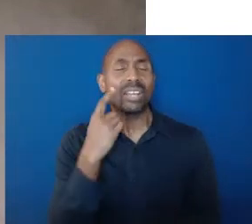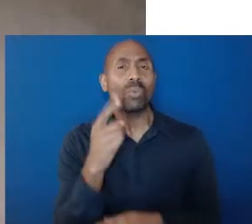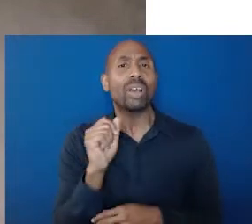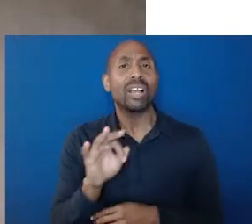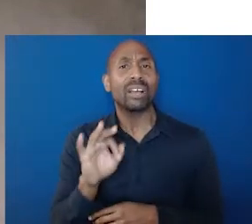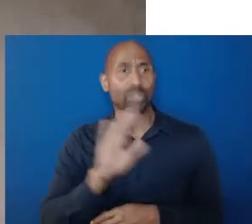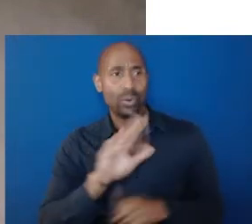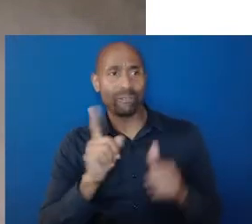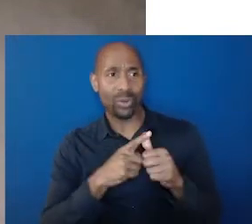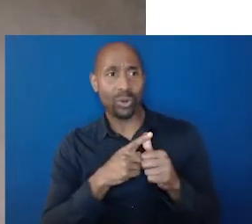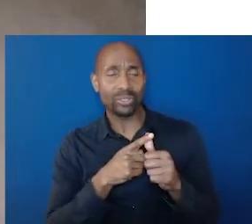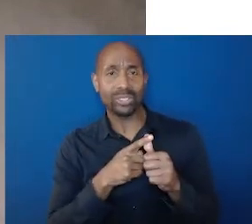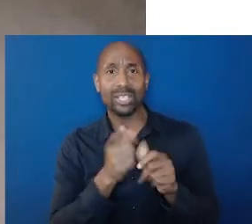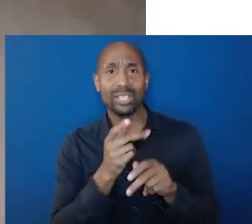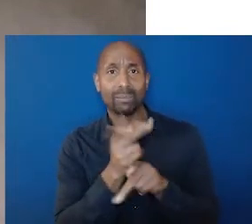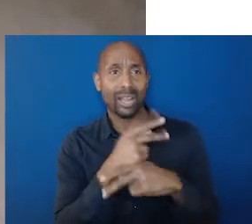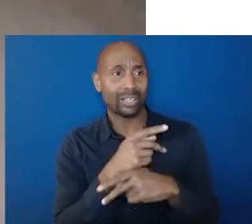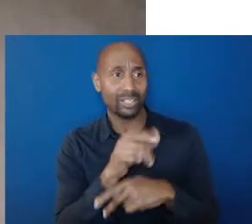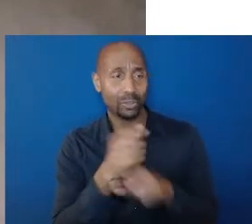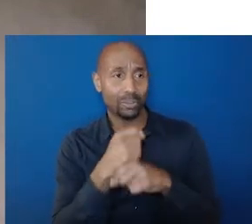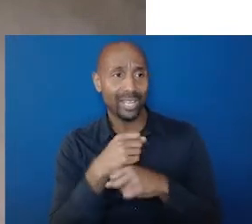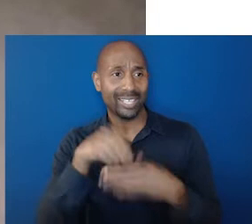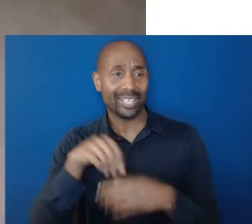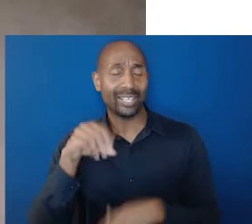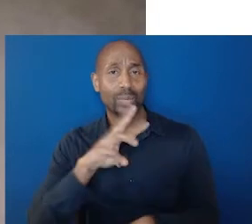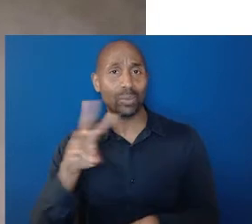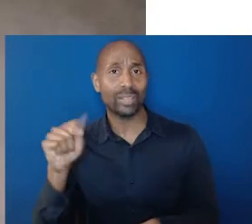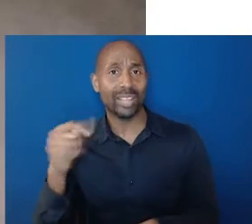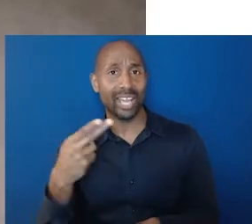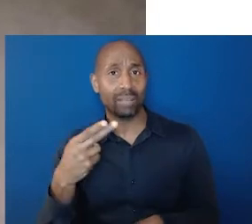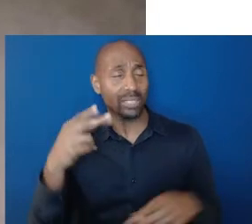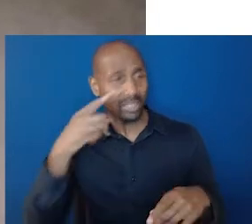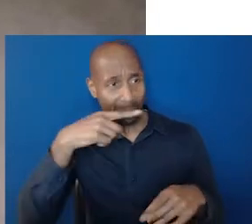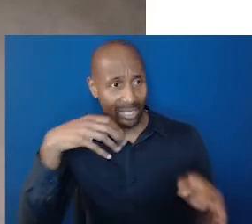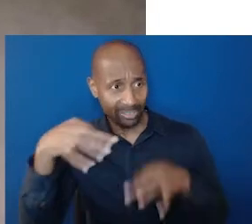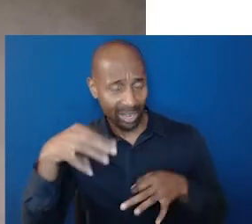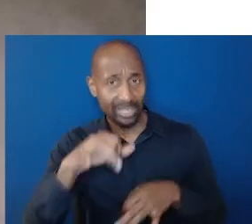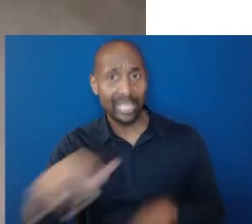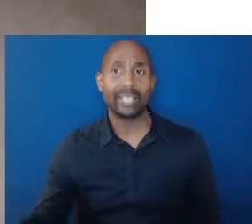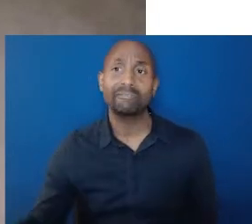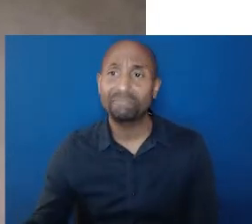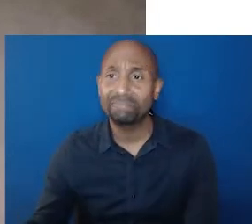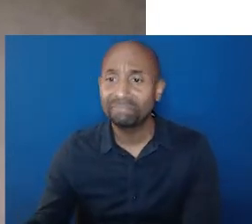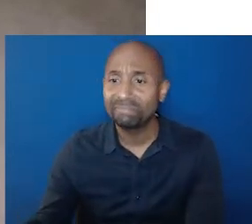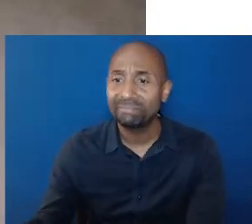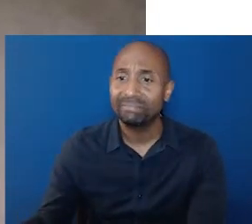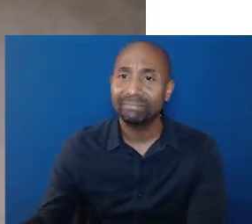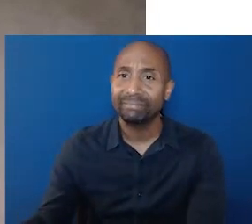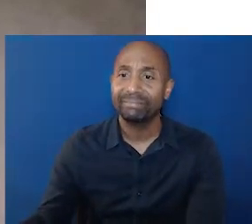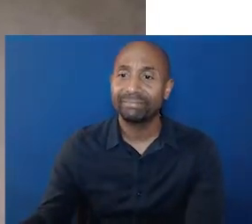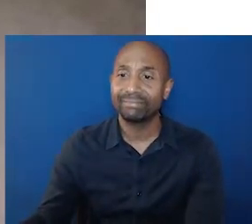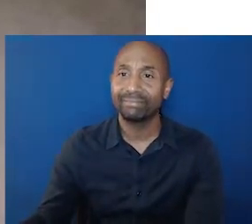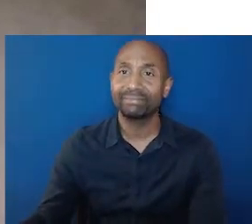within the training program, We Wield the Hammer. Could you describe it for us? Definitely. So it's one of the last